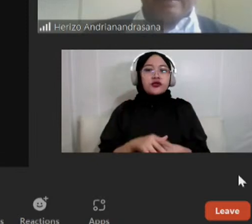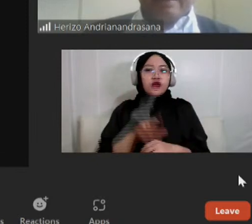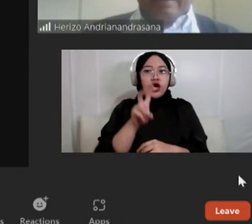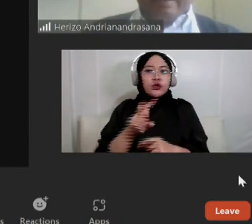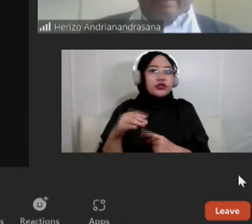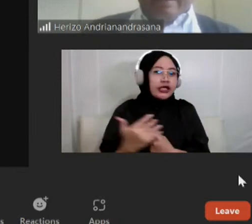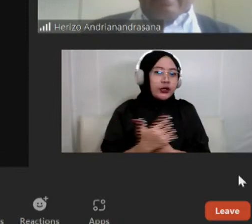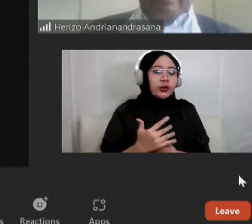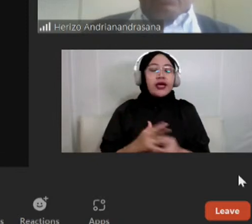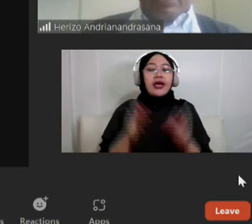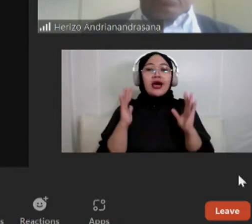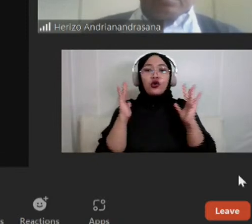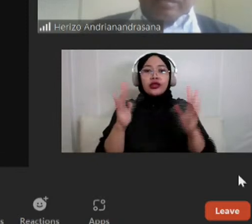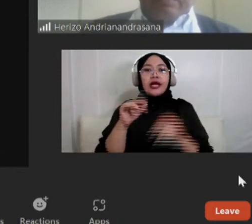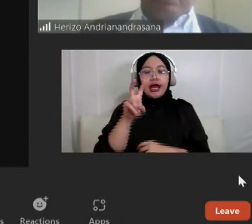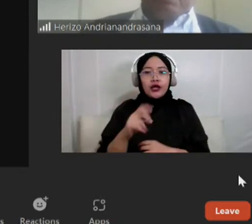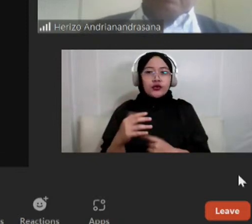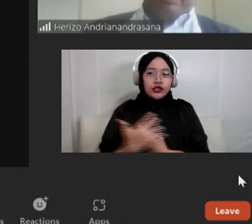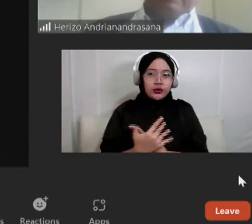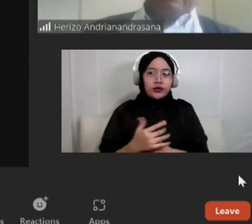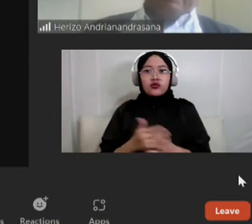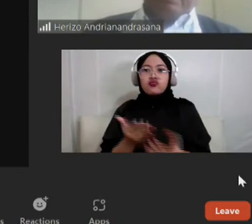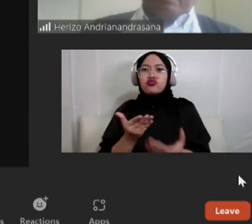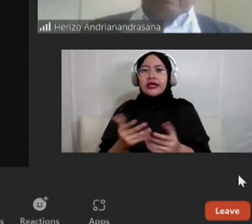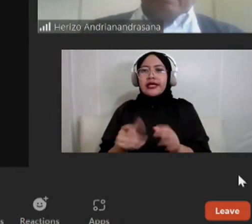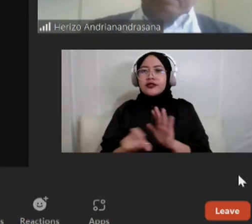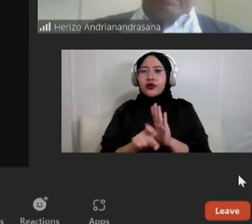status. And we could see from